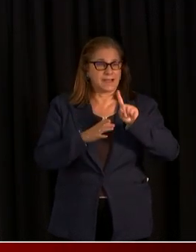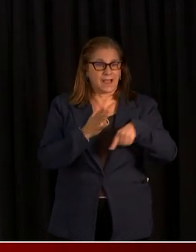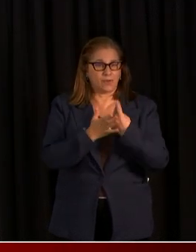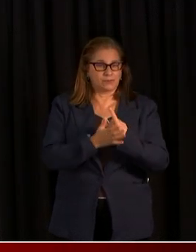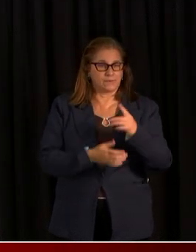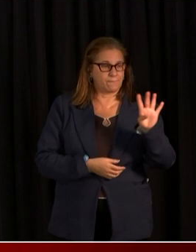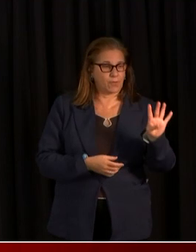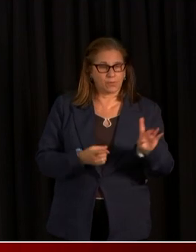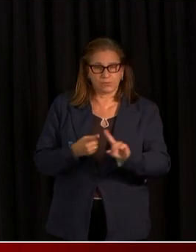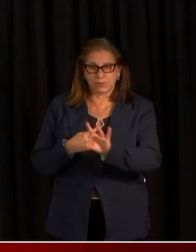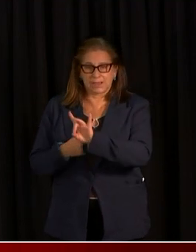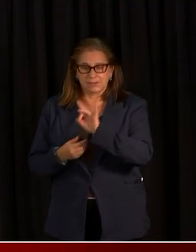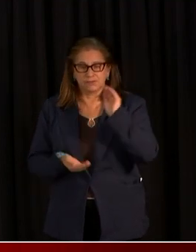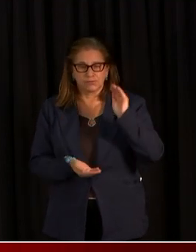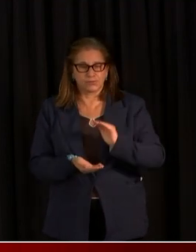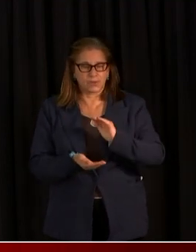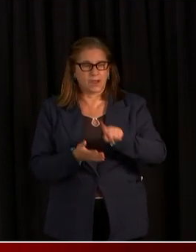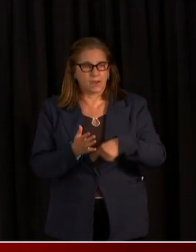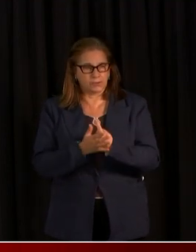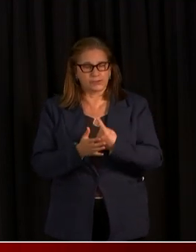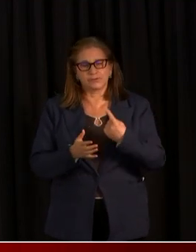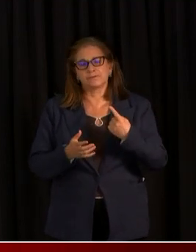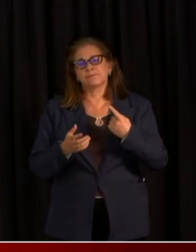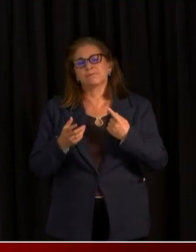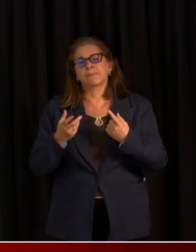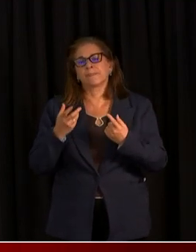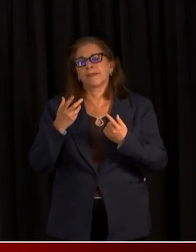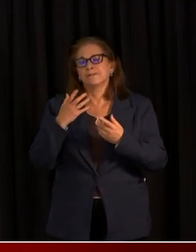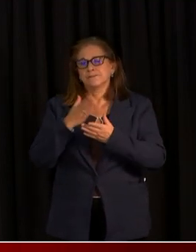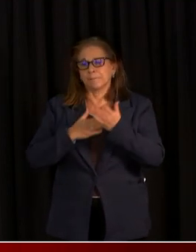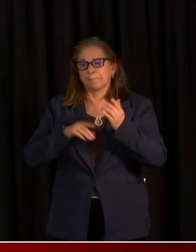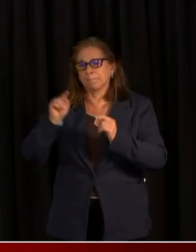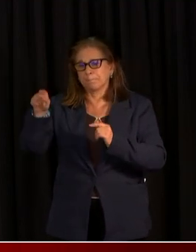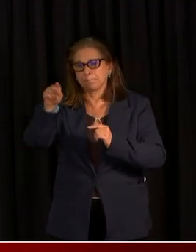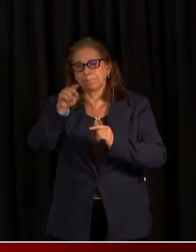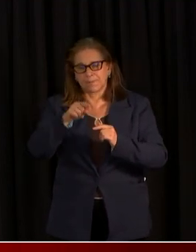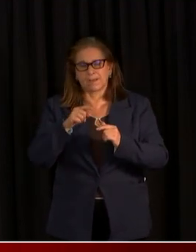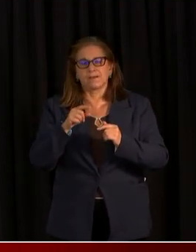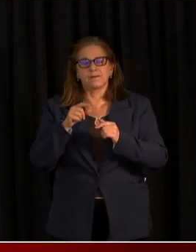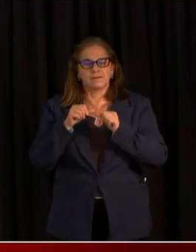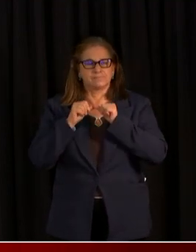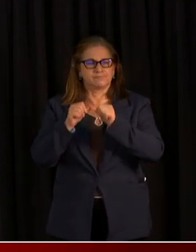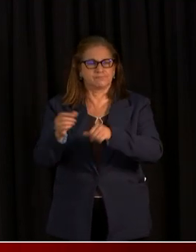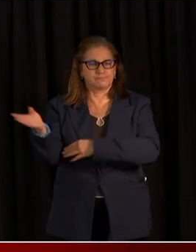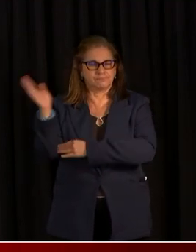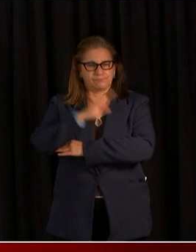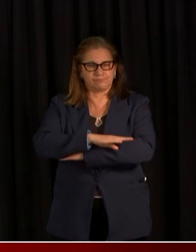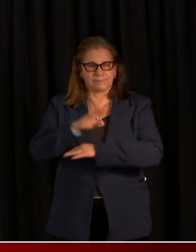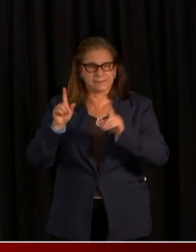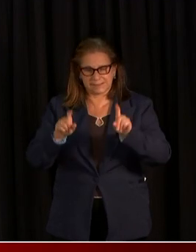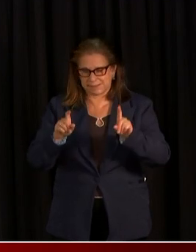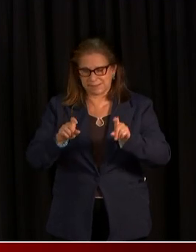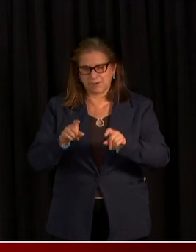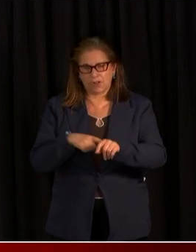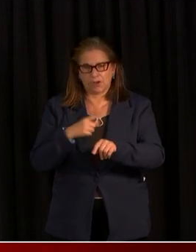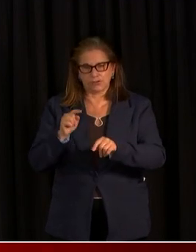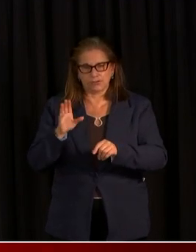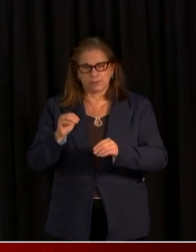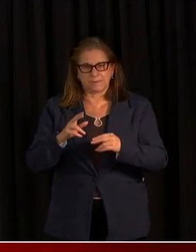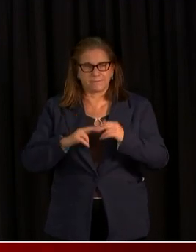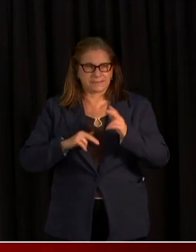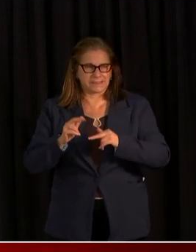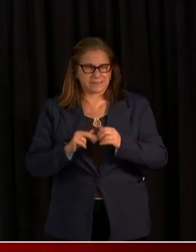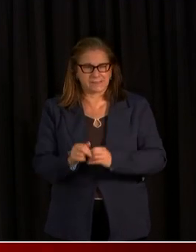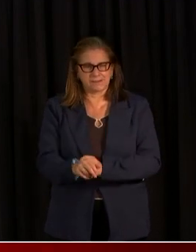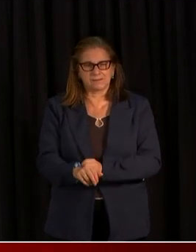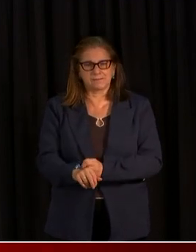sites, but our long-term care facility testing surveillance program continues. We are starting to